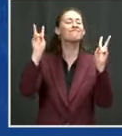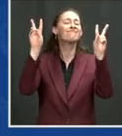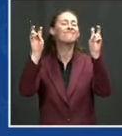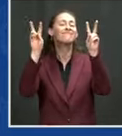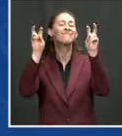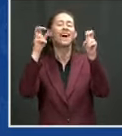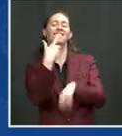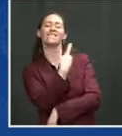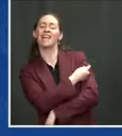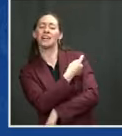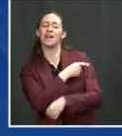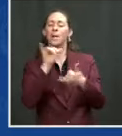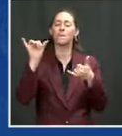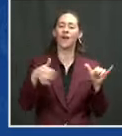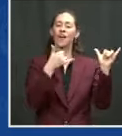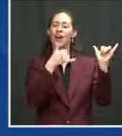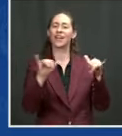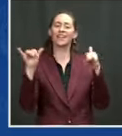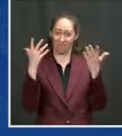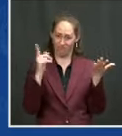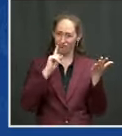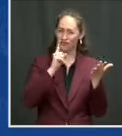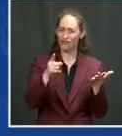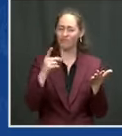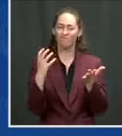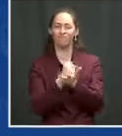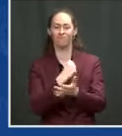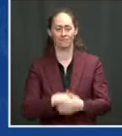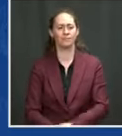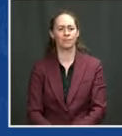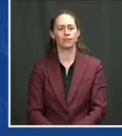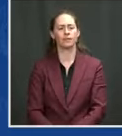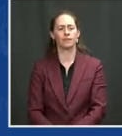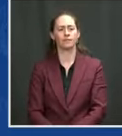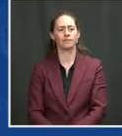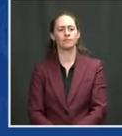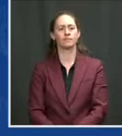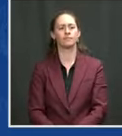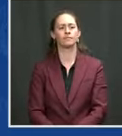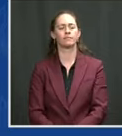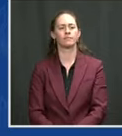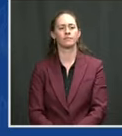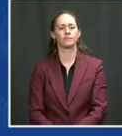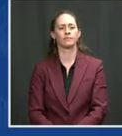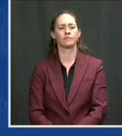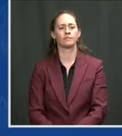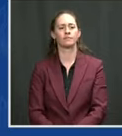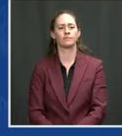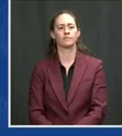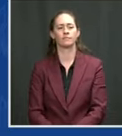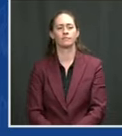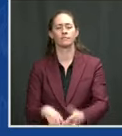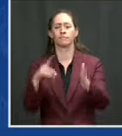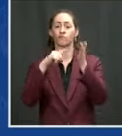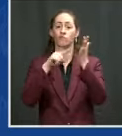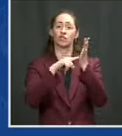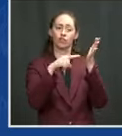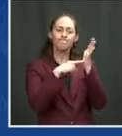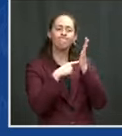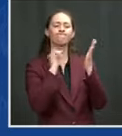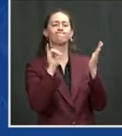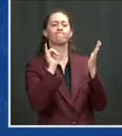those trusted voices are helping us with that next phase of people who are who are a little unsure or just didn't have enough time to get around to it.